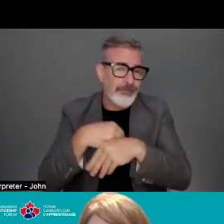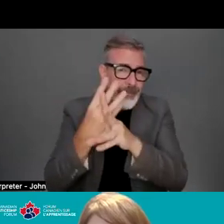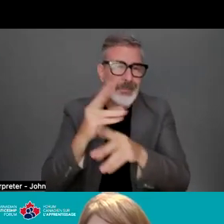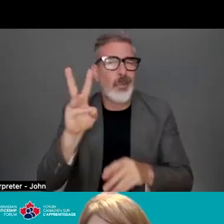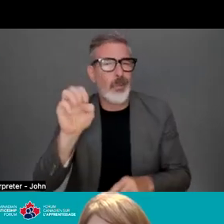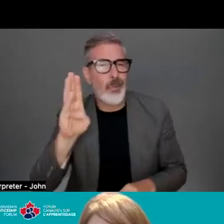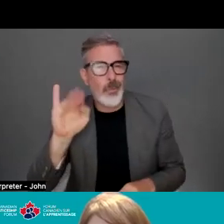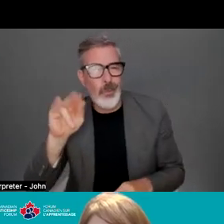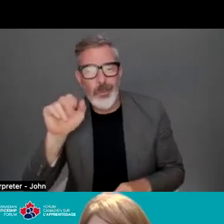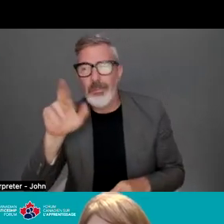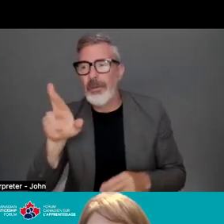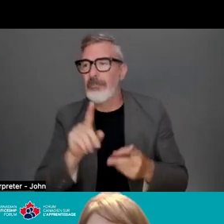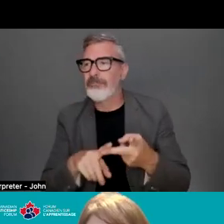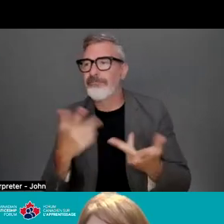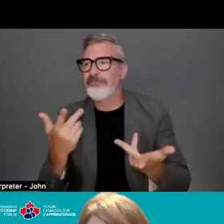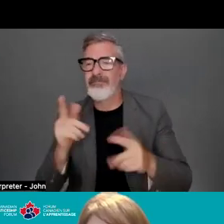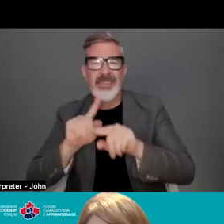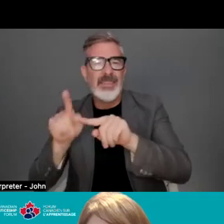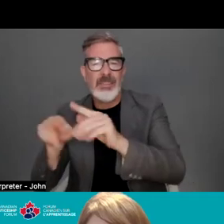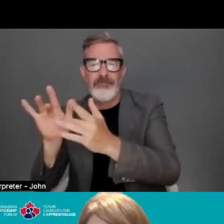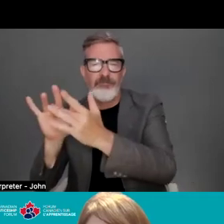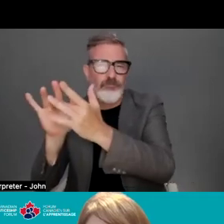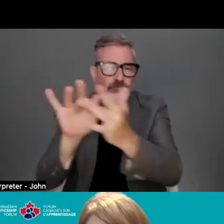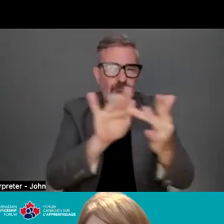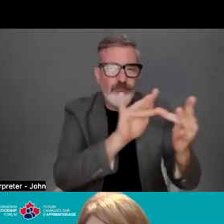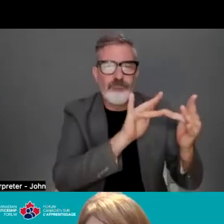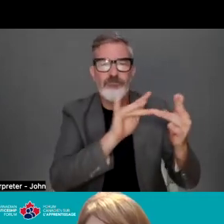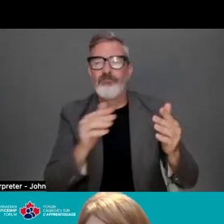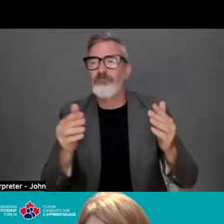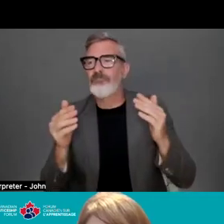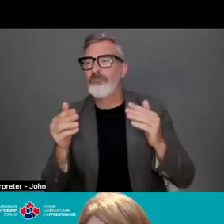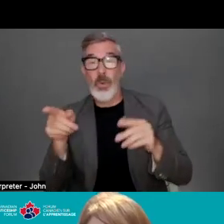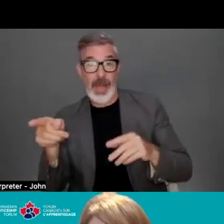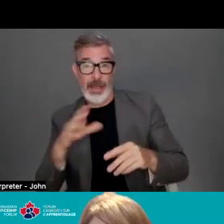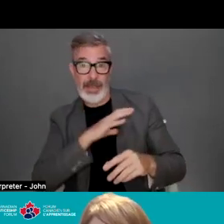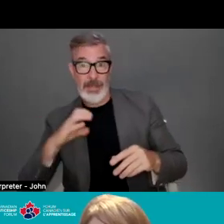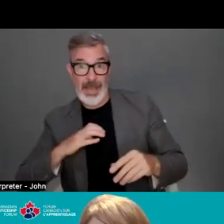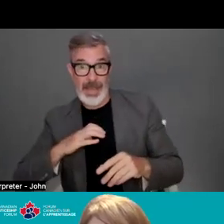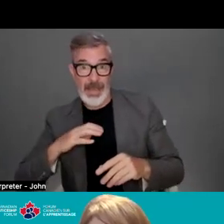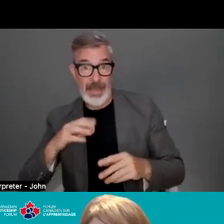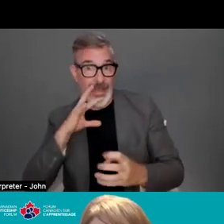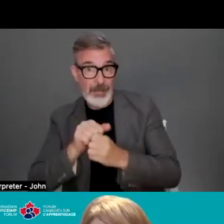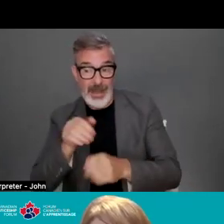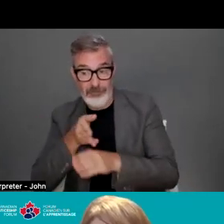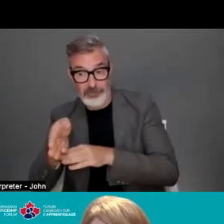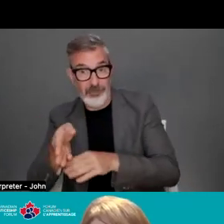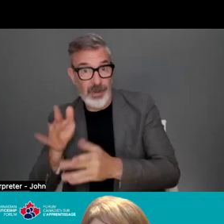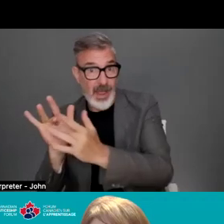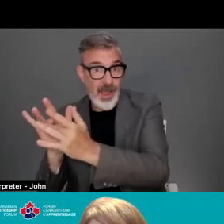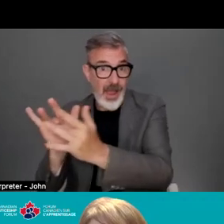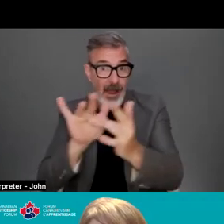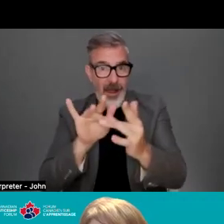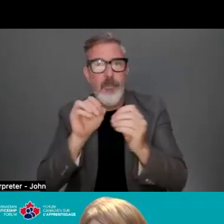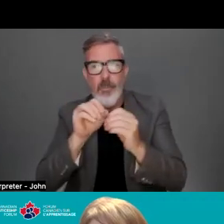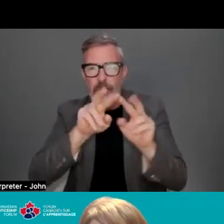which has resources for people who are interested in finding out more about apprenticeships.